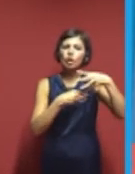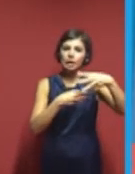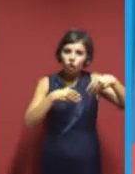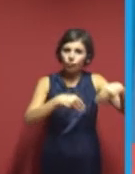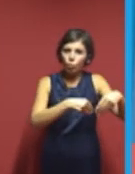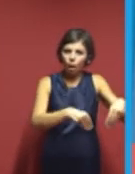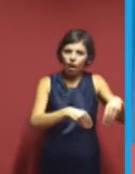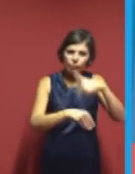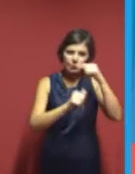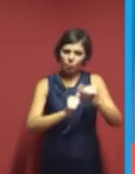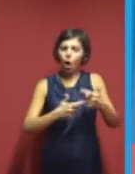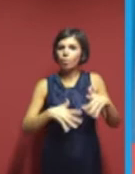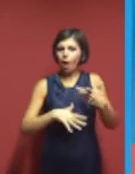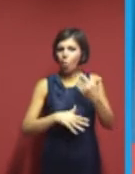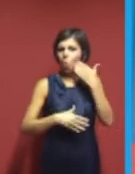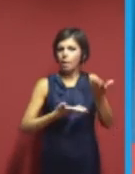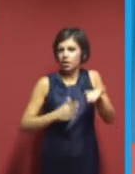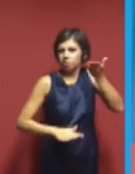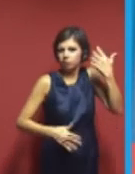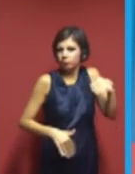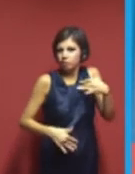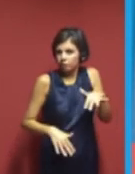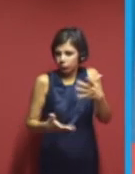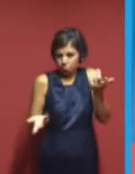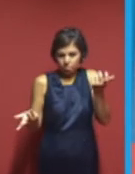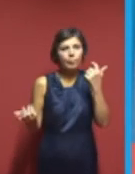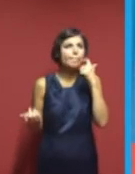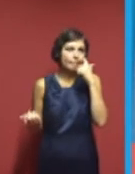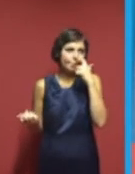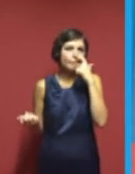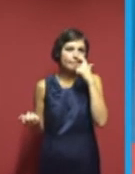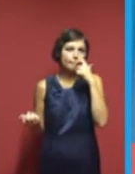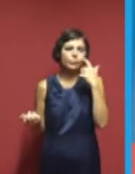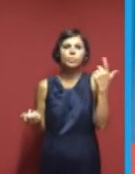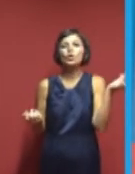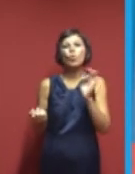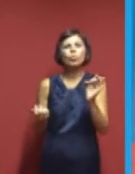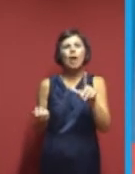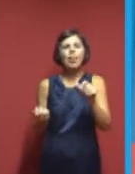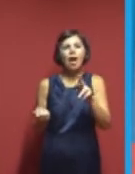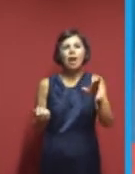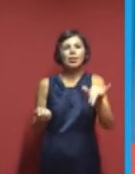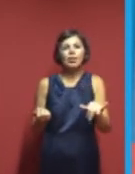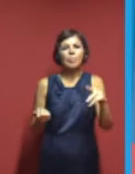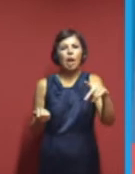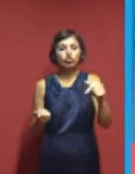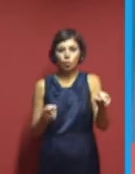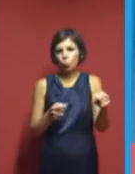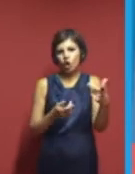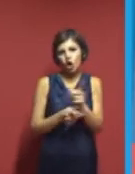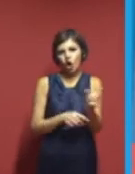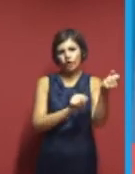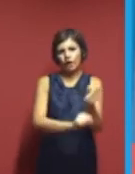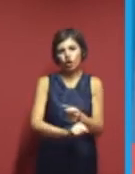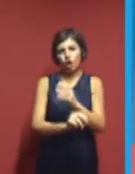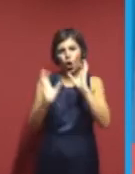Montessori. Larry Page said it was part of the training of not following rules and orders, of being self-motivated and questioning what's going on in the world